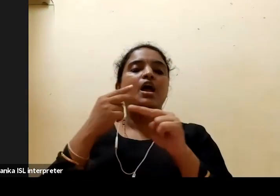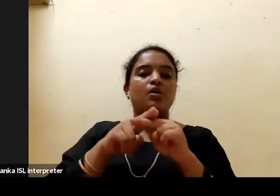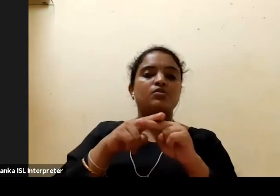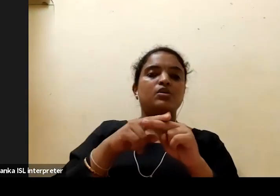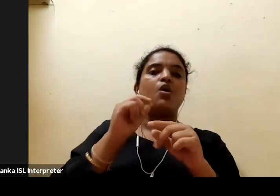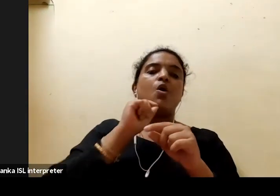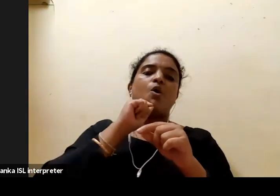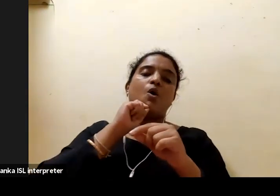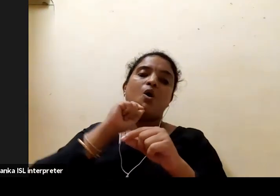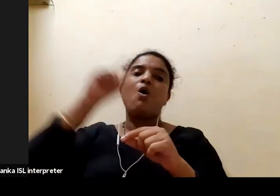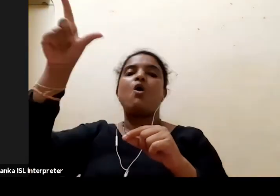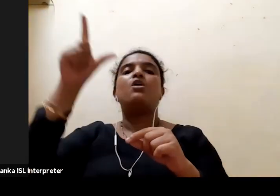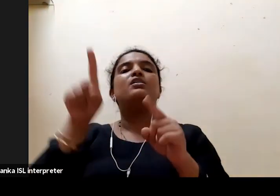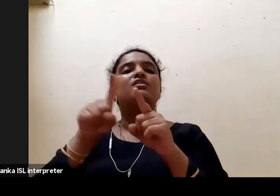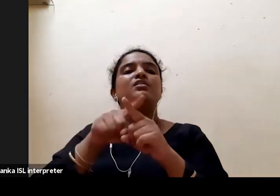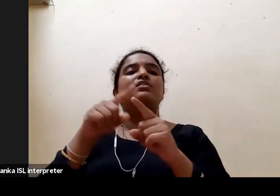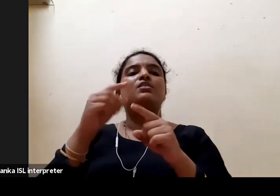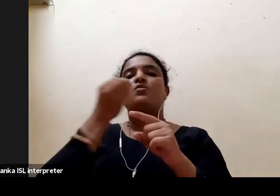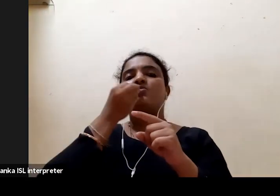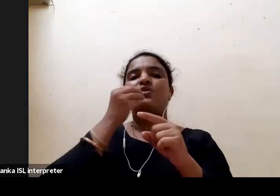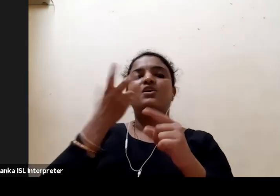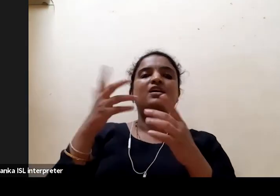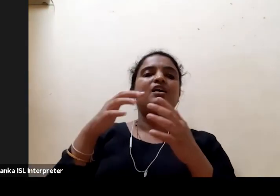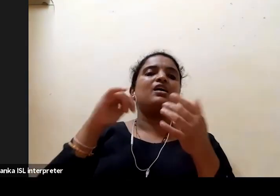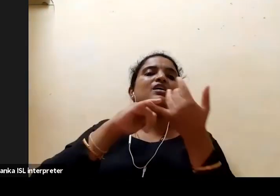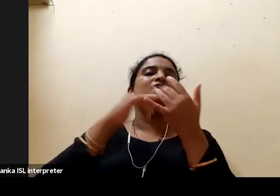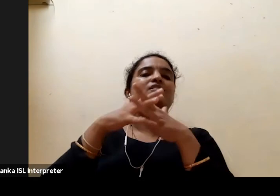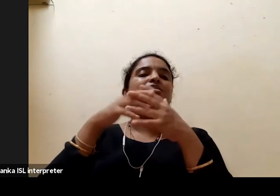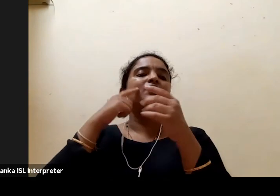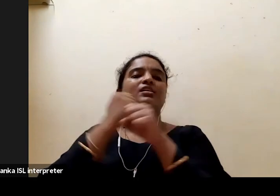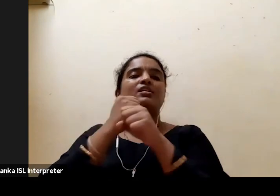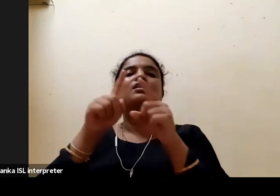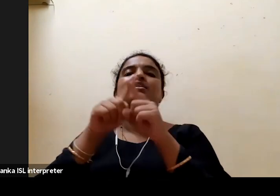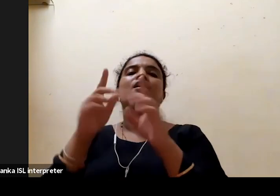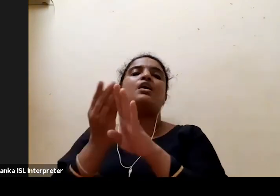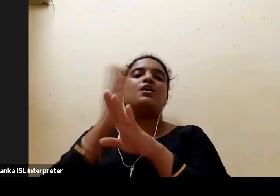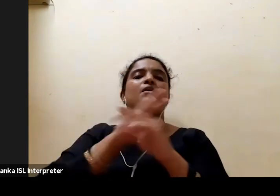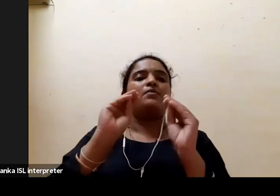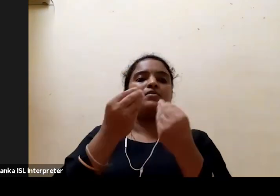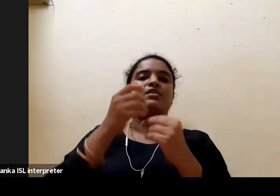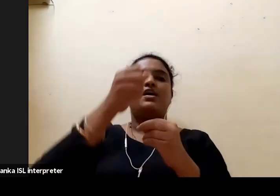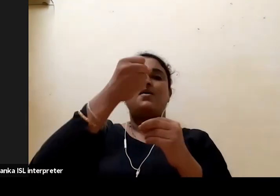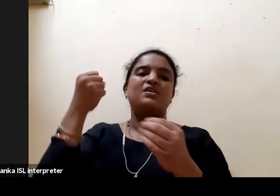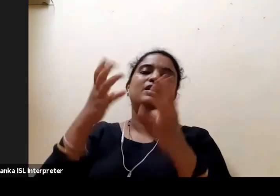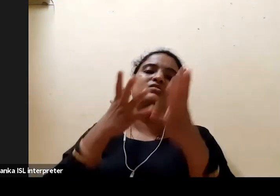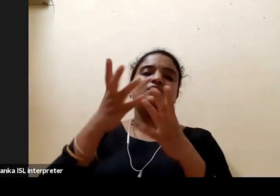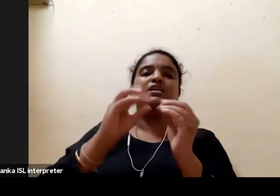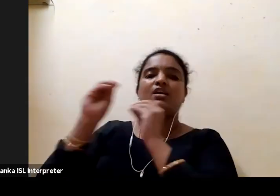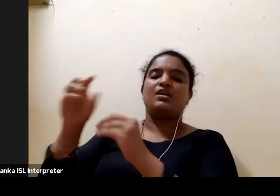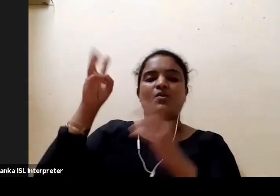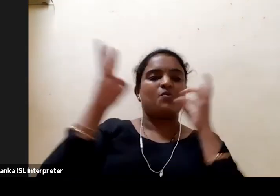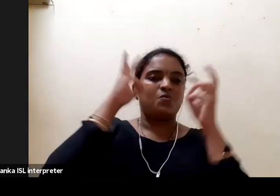ordering from Swiggy, Zomato versus doing some meal prep and keeping in your fridge, the latter wins hands down. So don't worry about that.